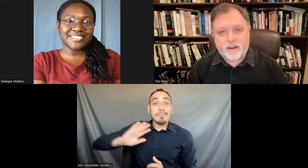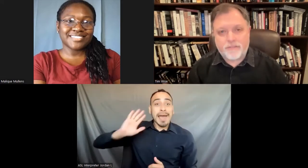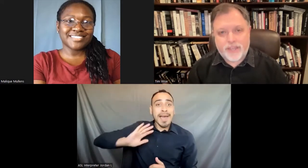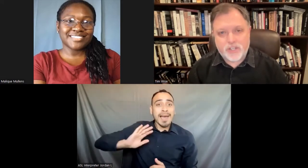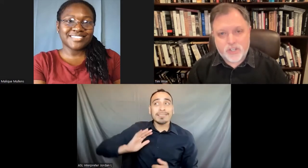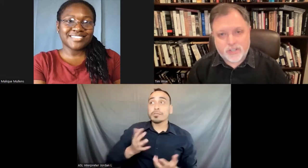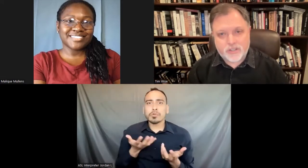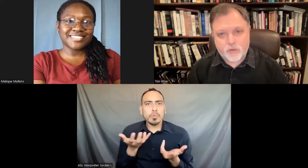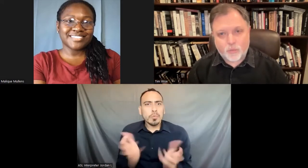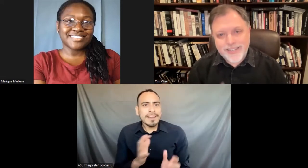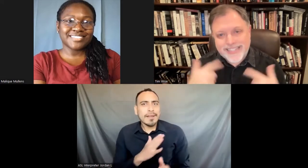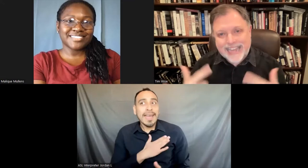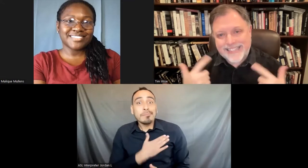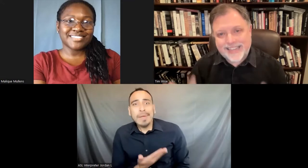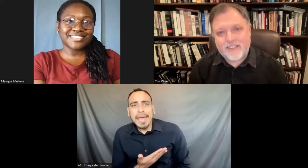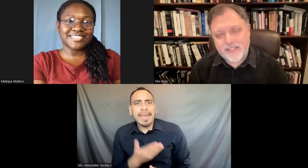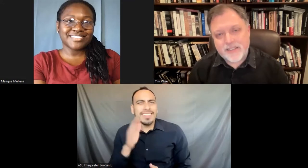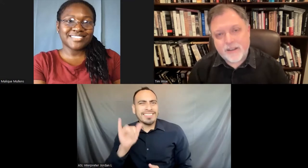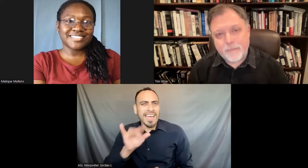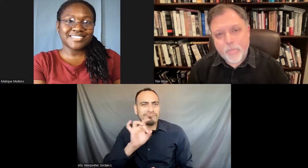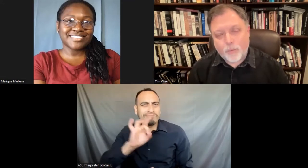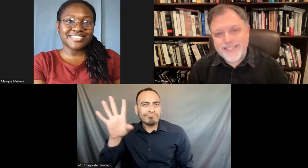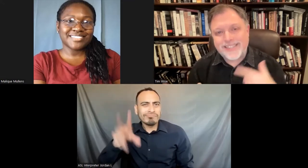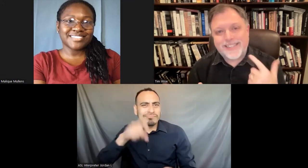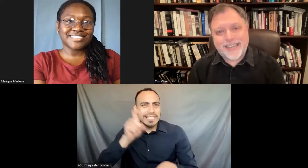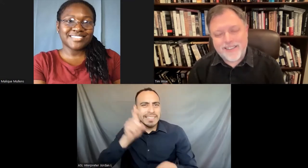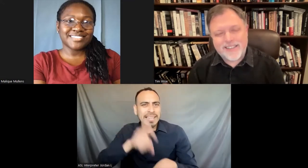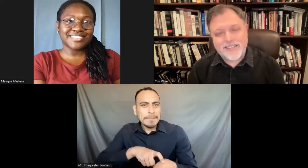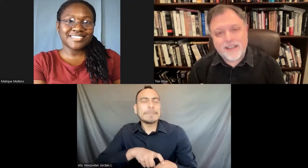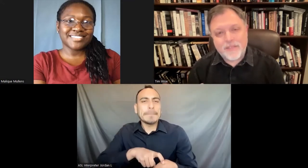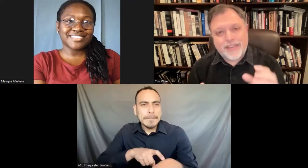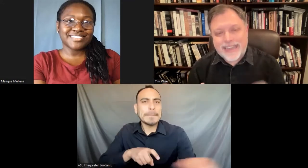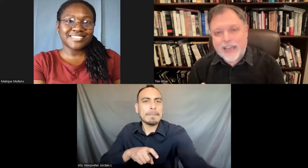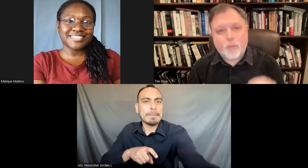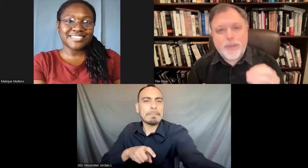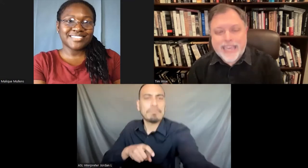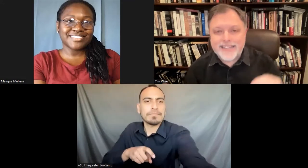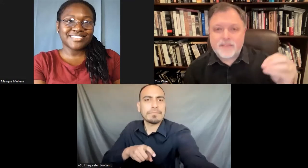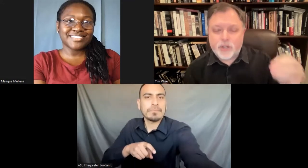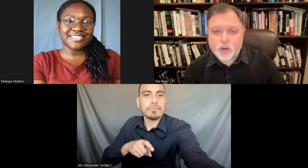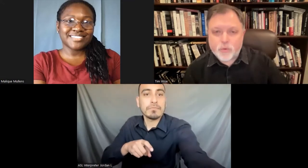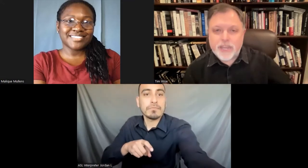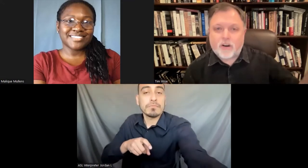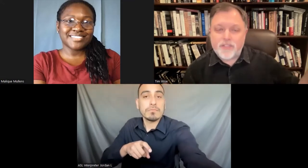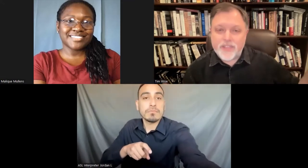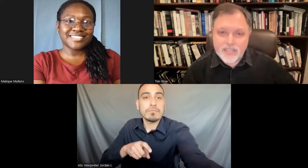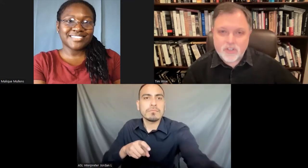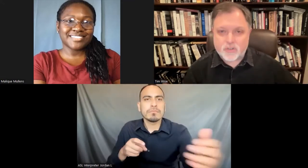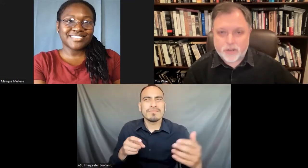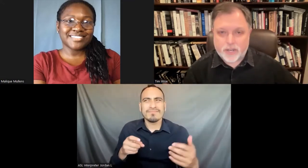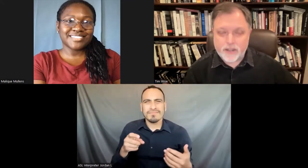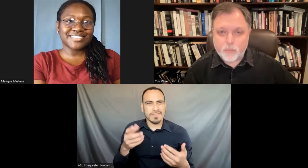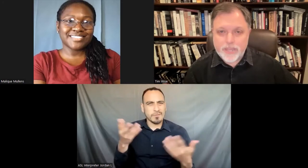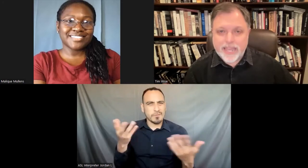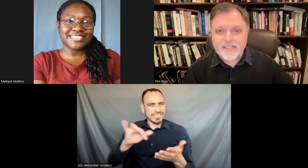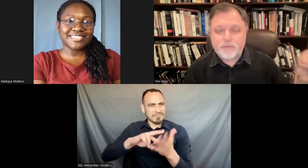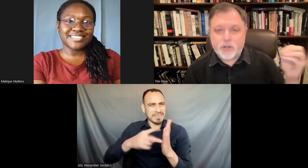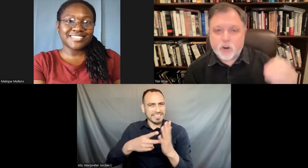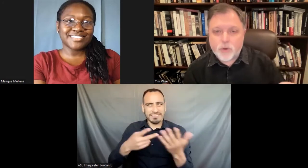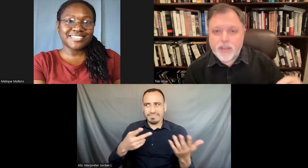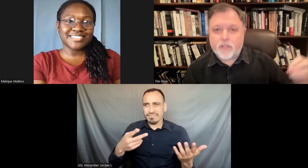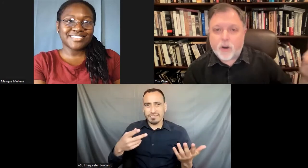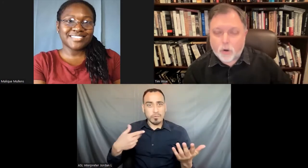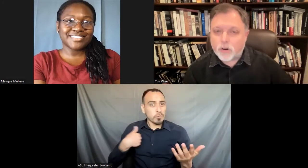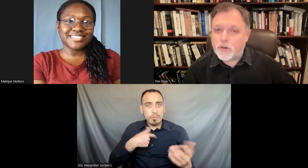history of injustice. What does that tell us? What does it tell us that now we can't even agree on the history? We can't